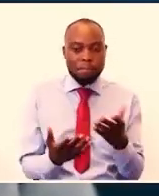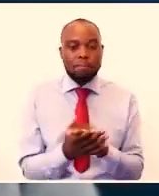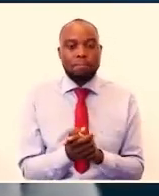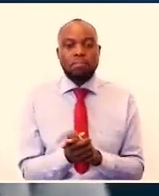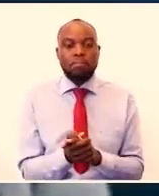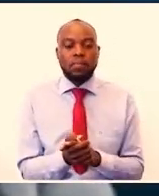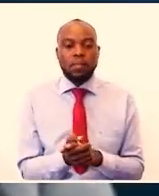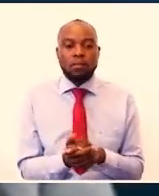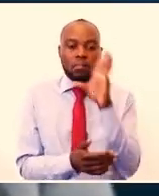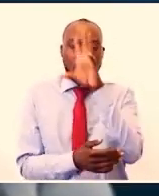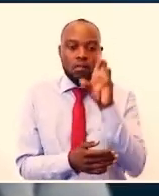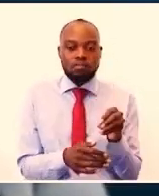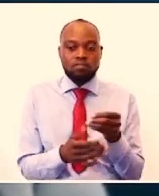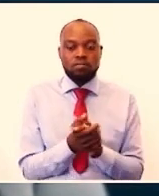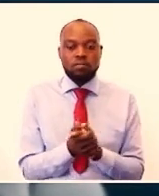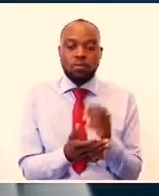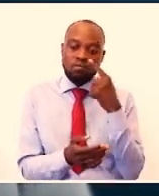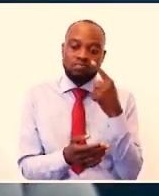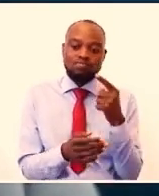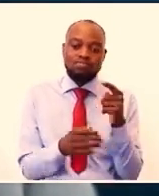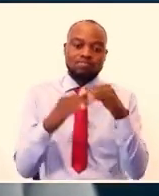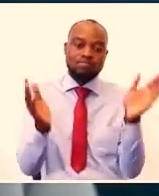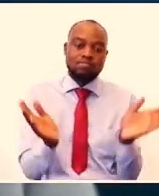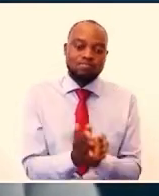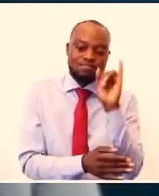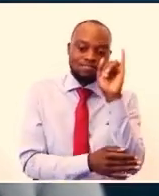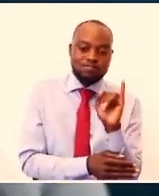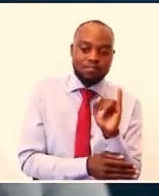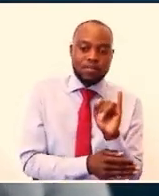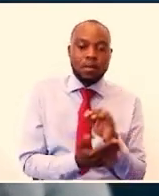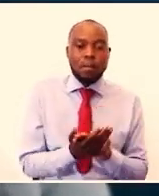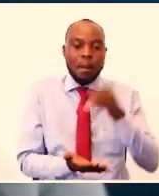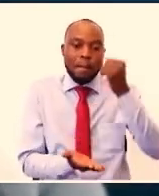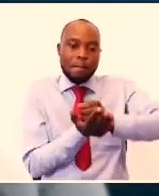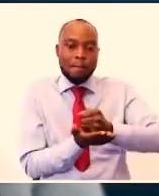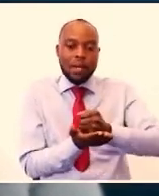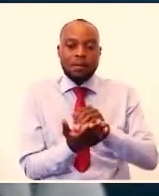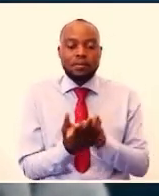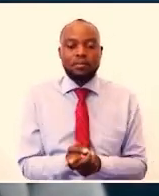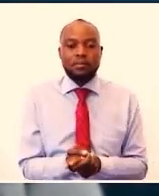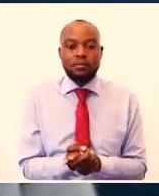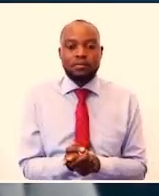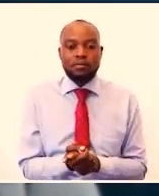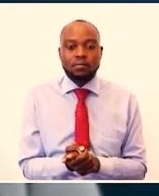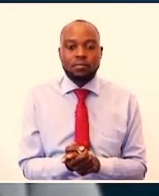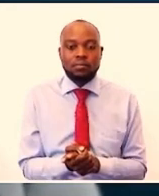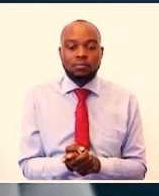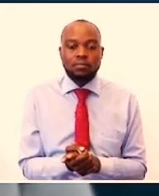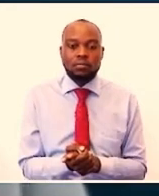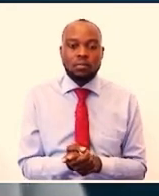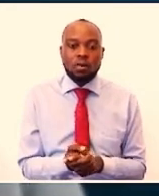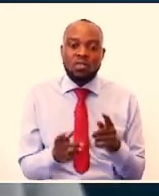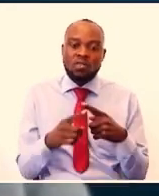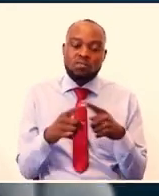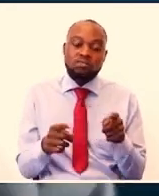in Africa's insurance companies, commercial banks, pension funds, sovereign wealth funds, and see